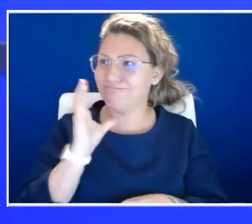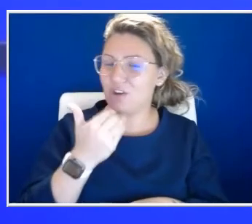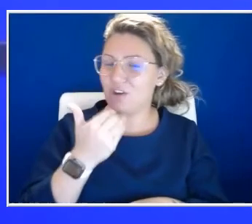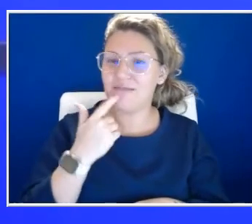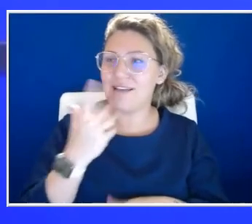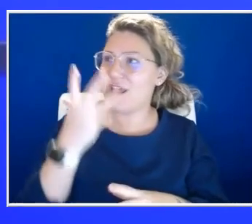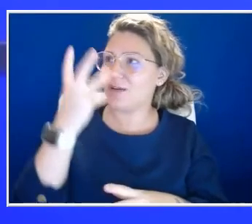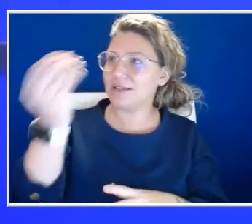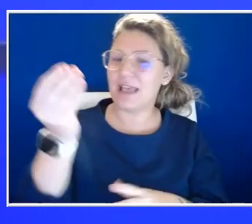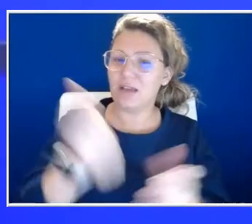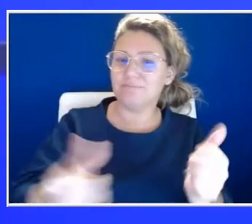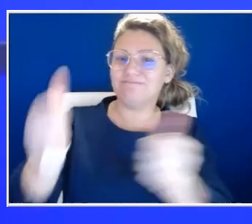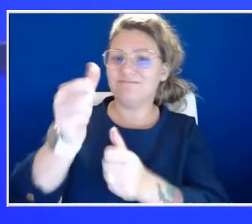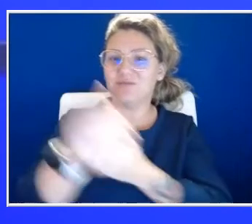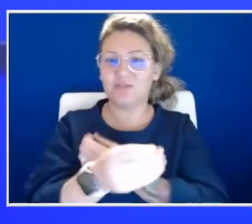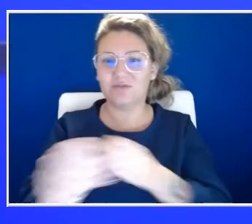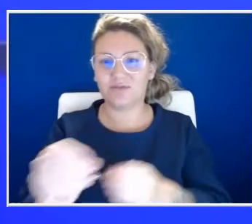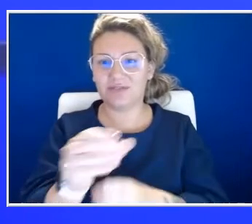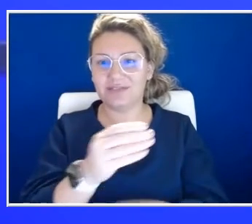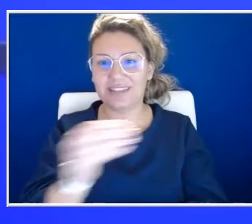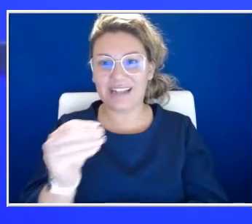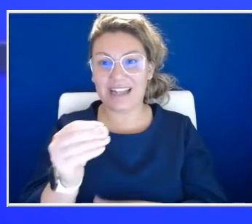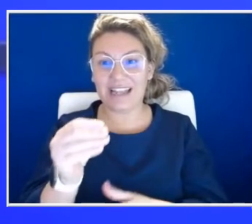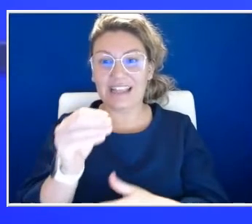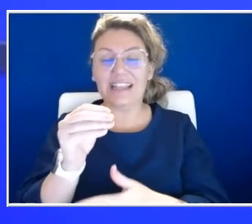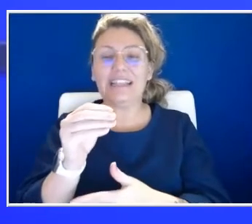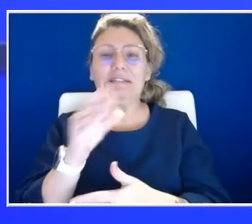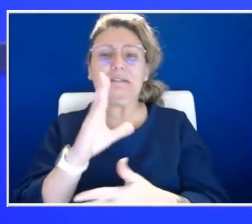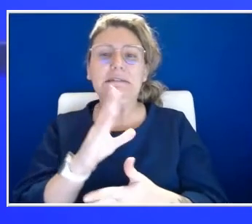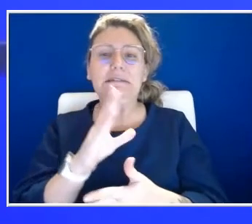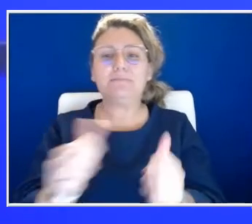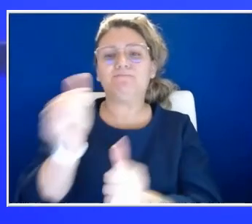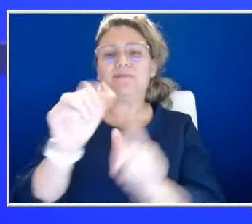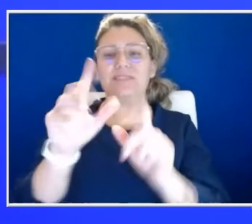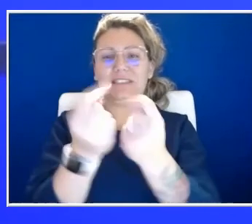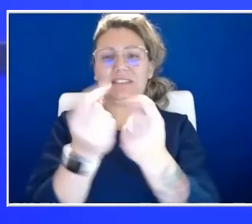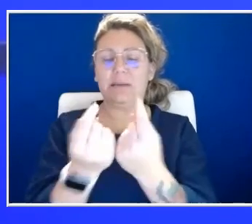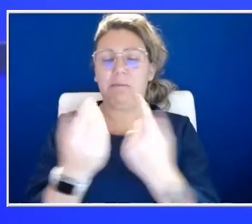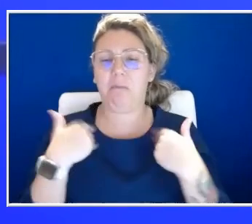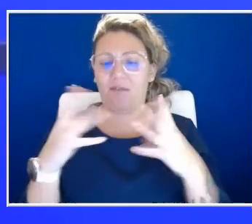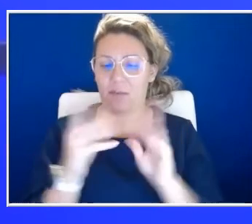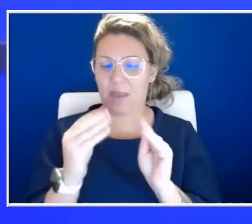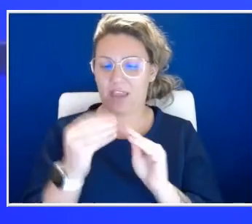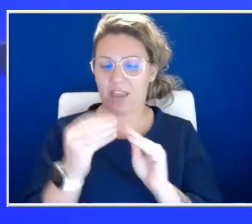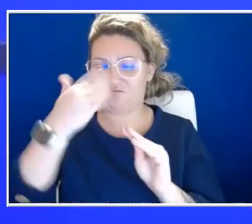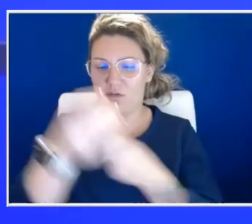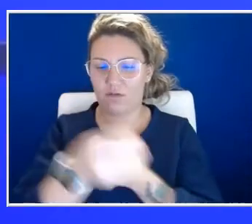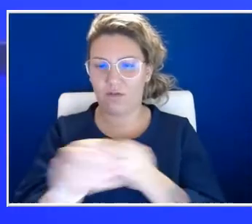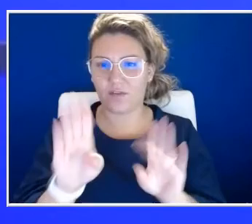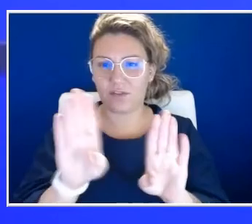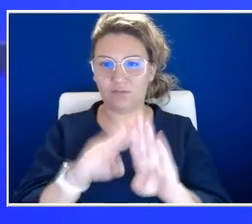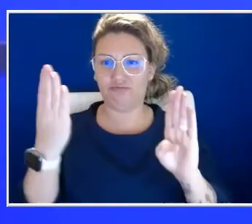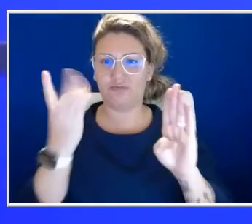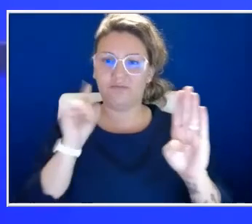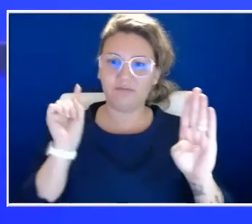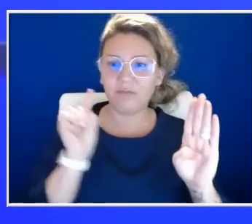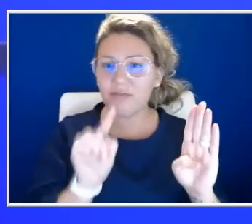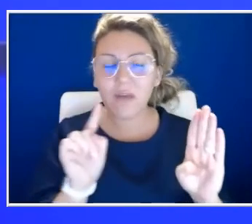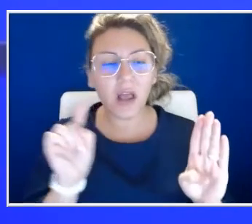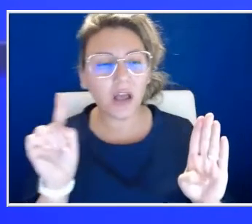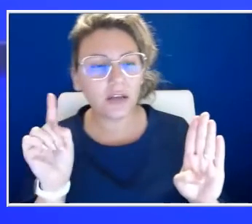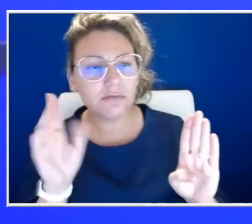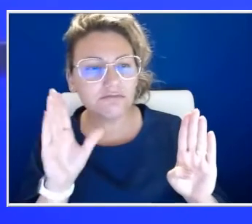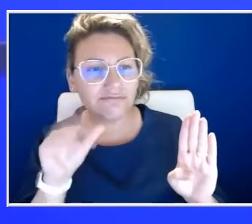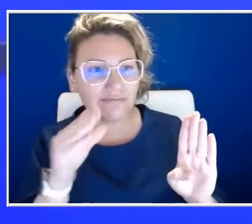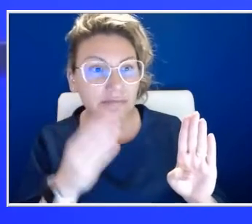executive office, and the senior team was having a meeting in the front office, and the door was open, and I just popped my head in, and I told